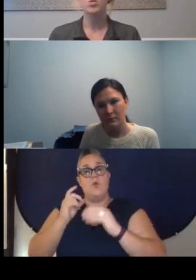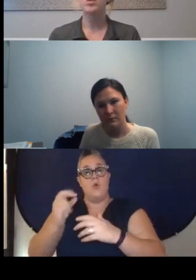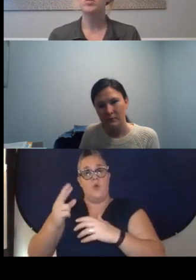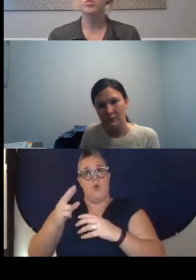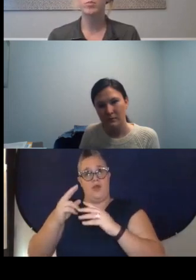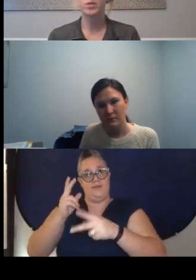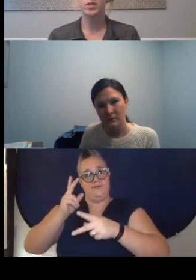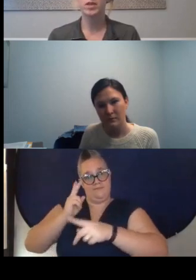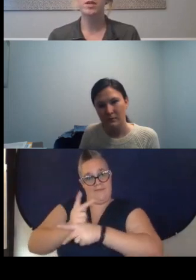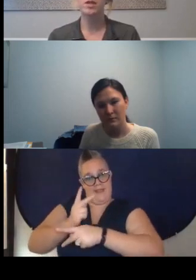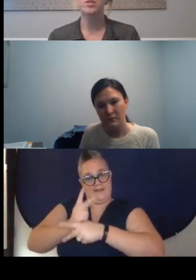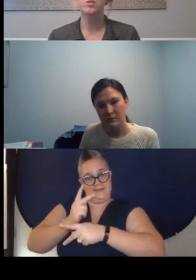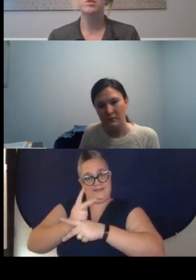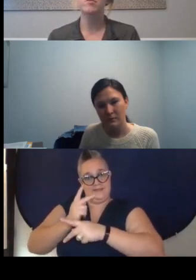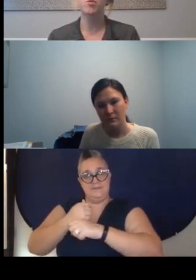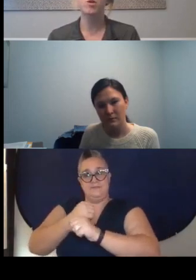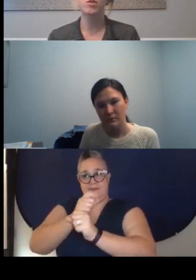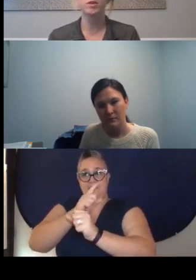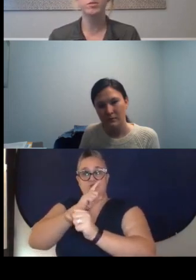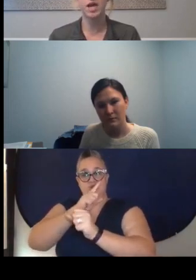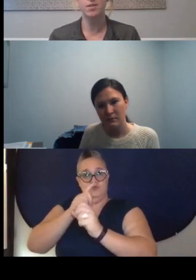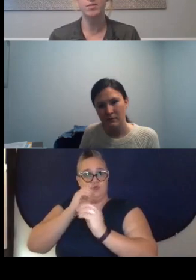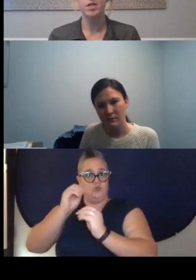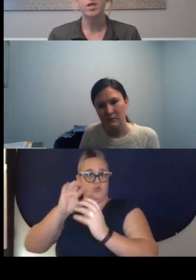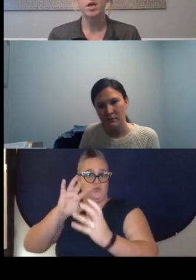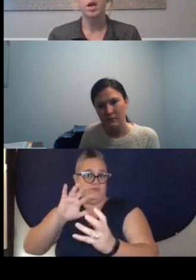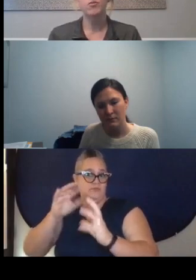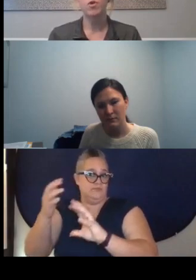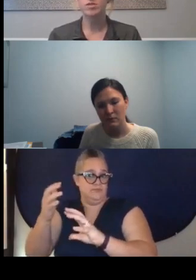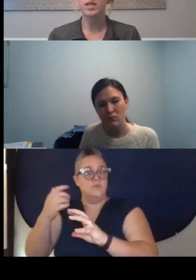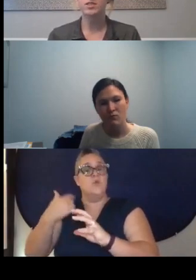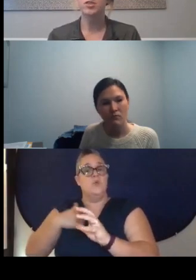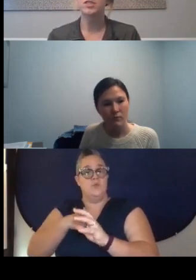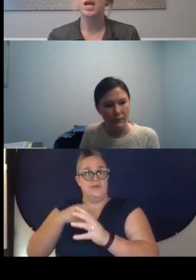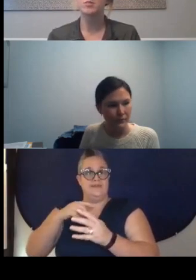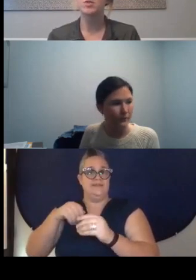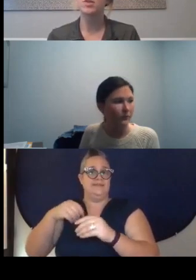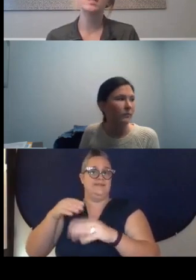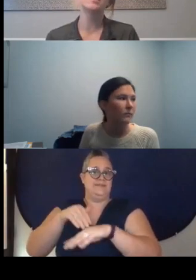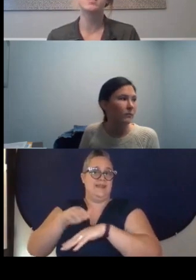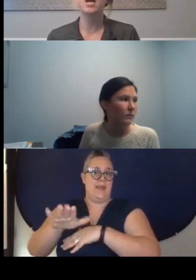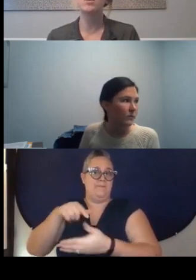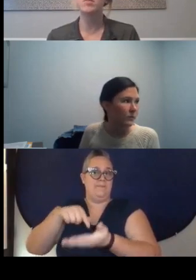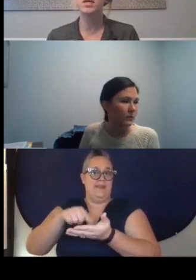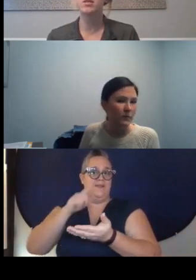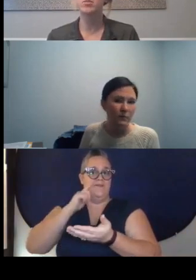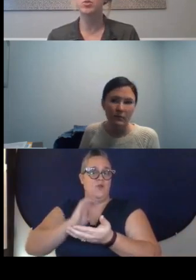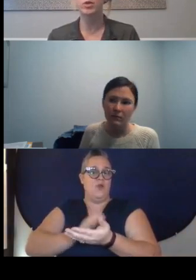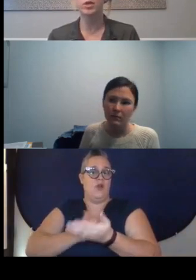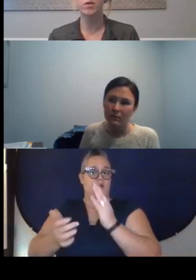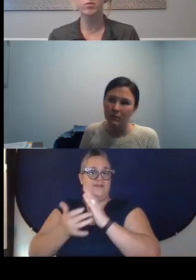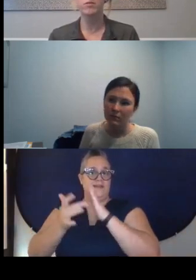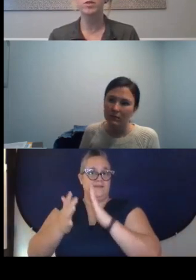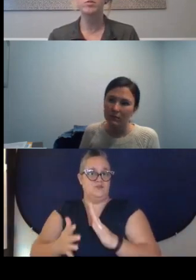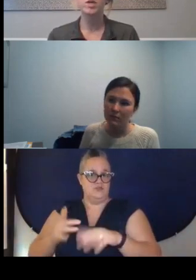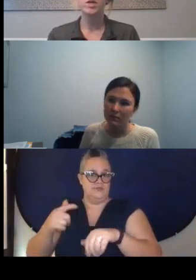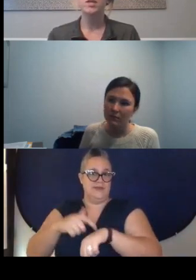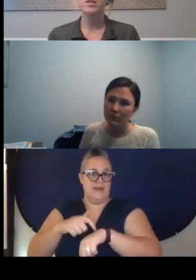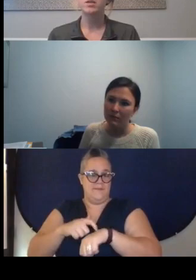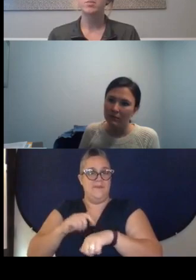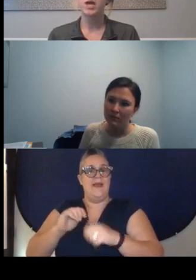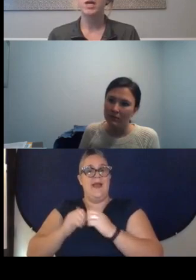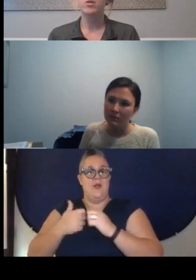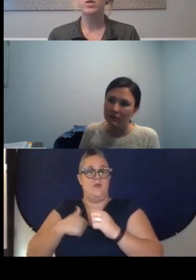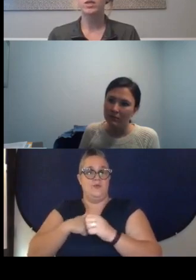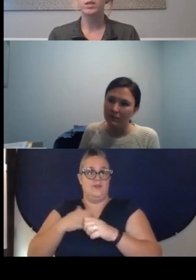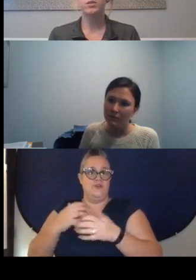customer, we're billing that customer for their time, for our technicians' time. So that is how we make the majority of our revenue,